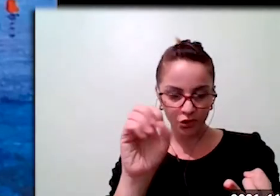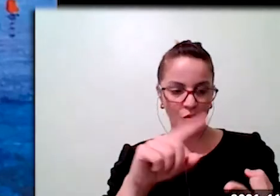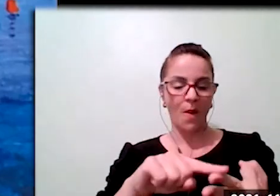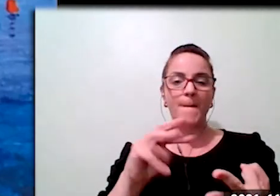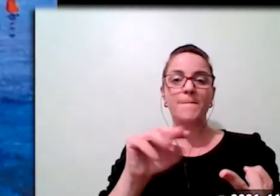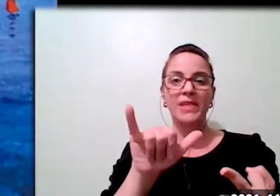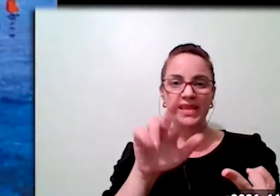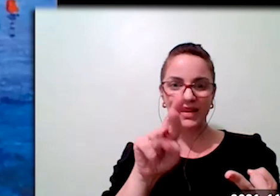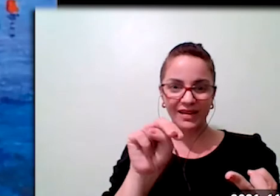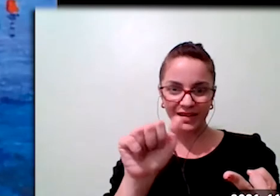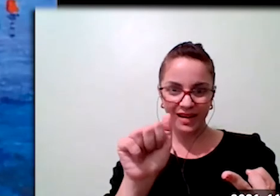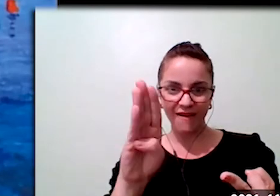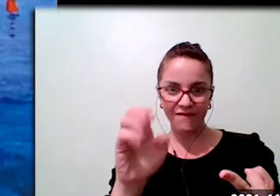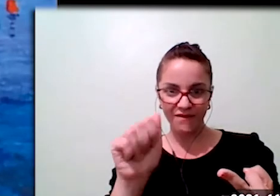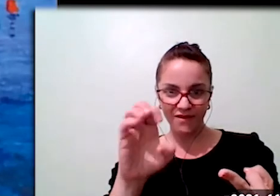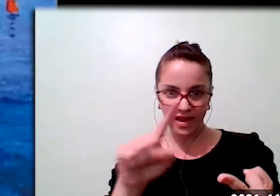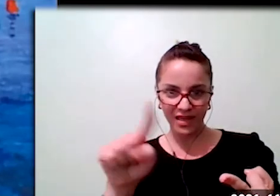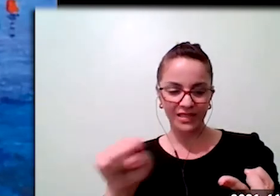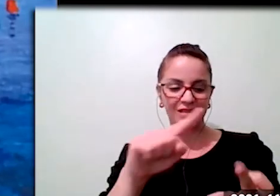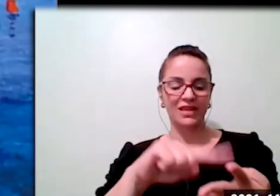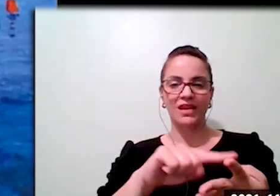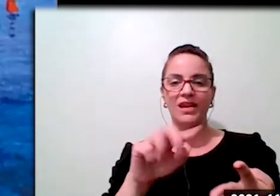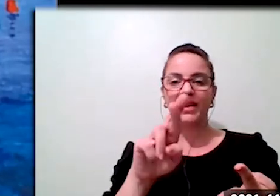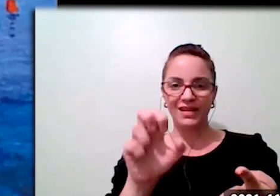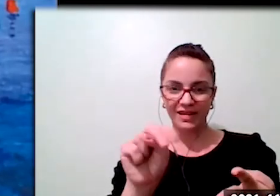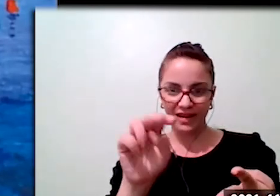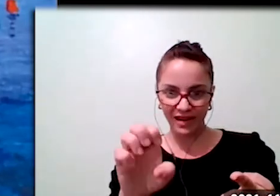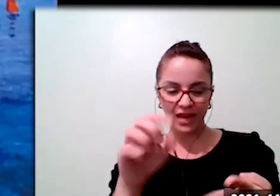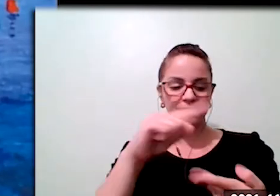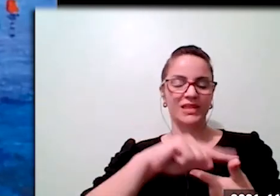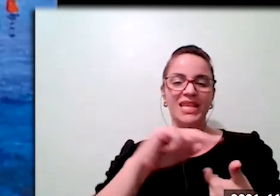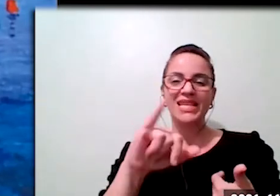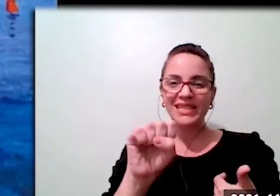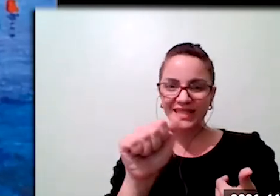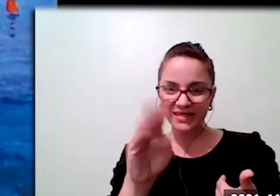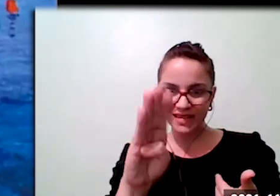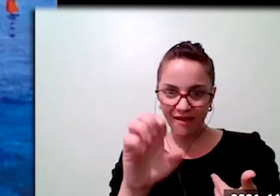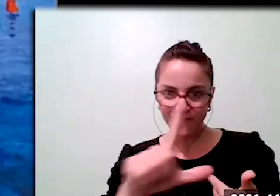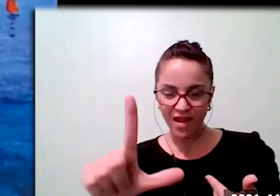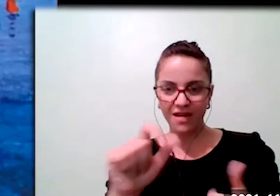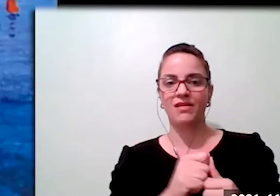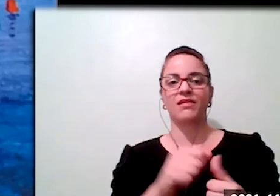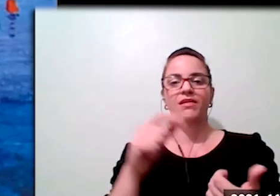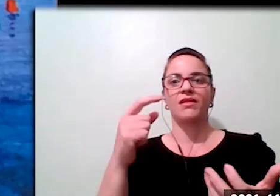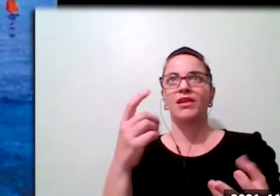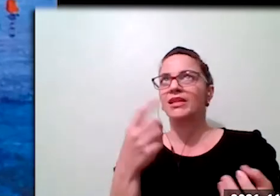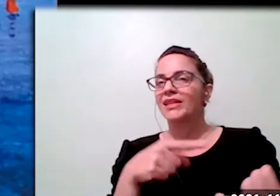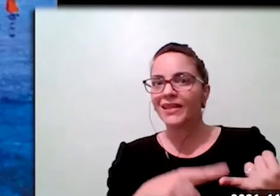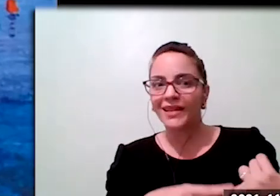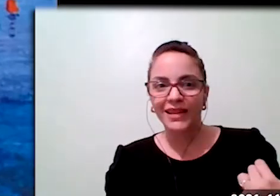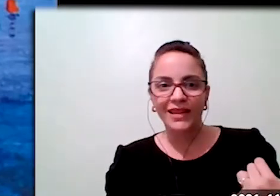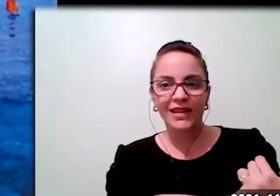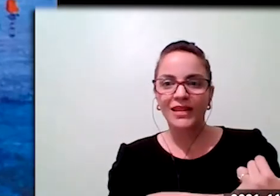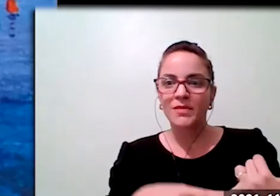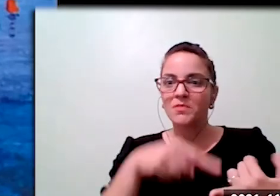Baez, René Benvenuti, Isabel Bernal, Julio C. Biaggi, Janet de